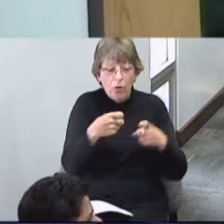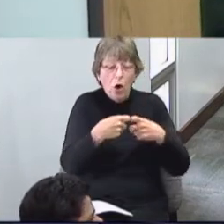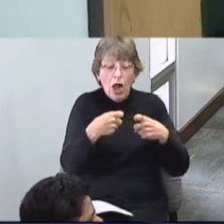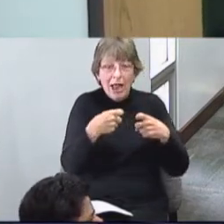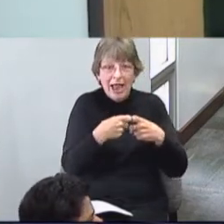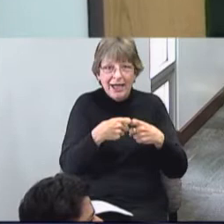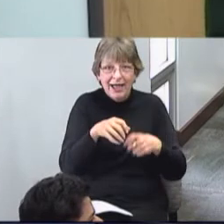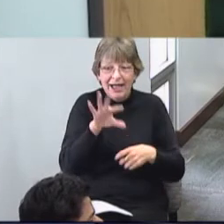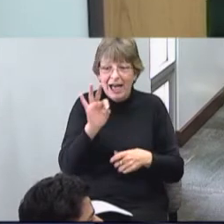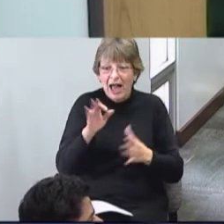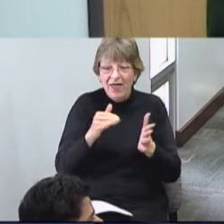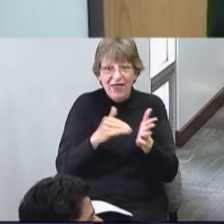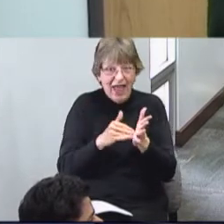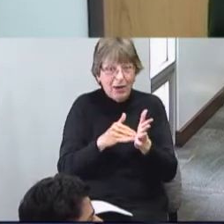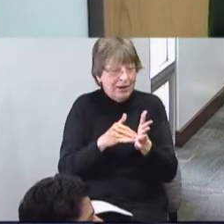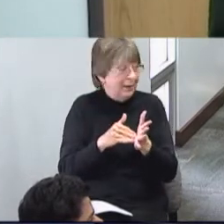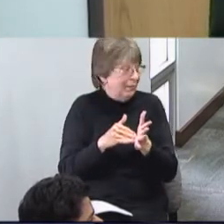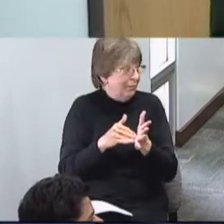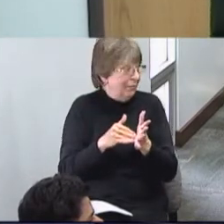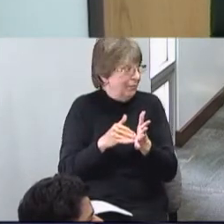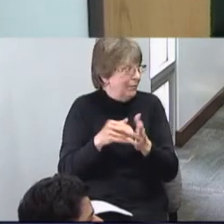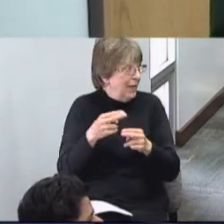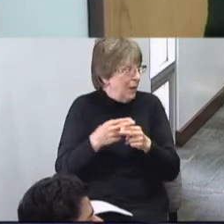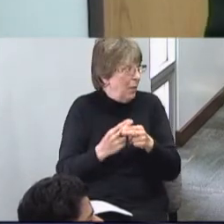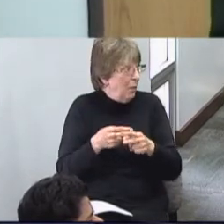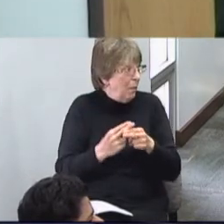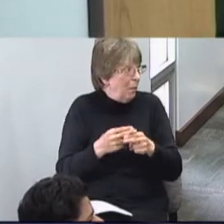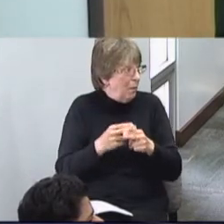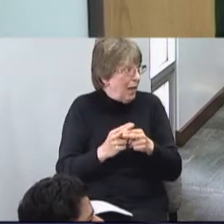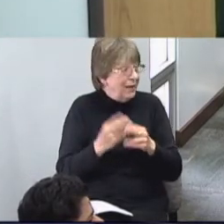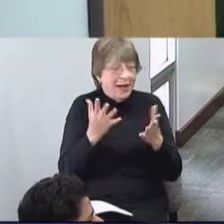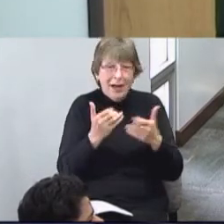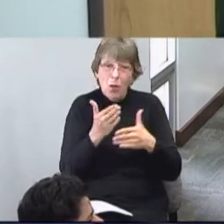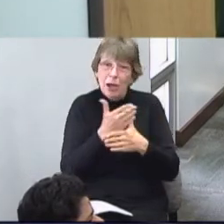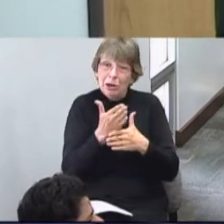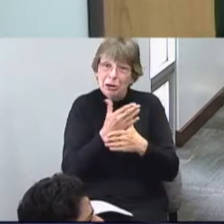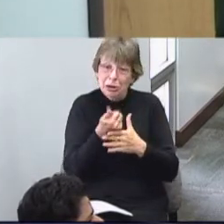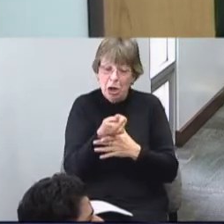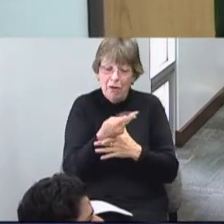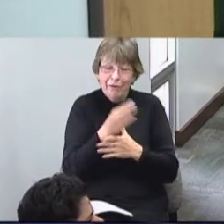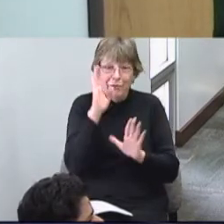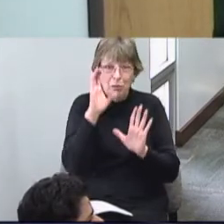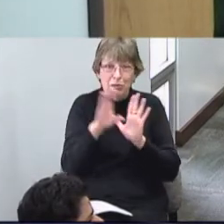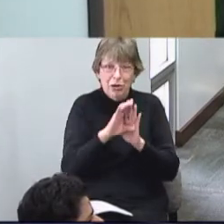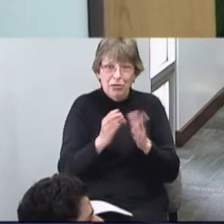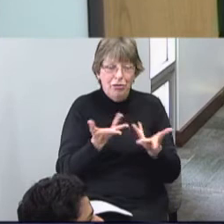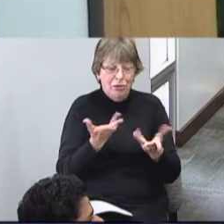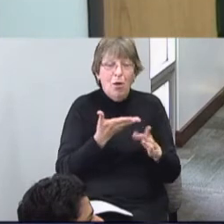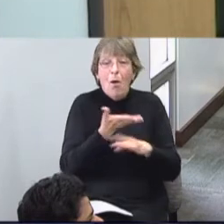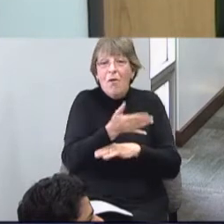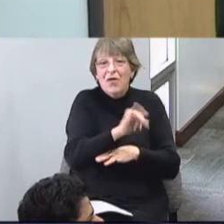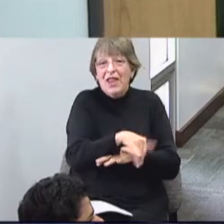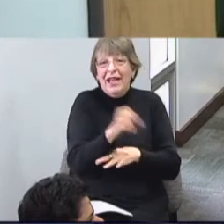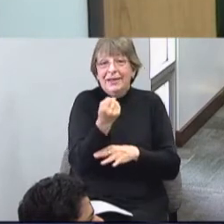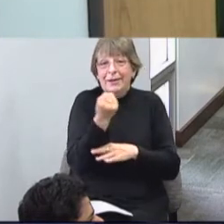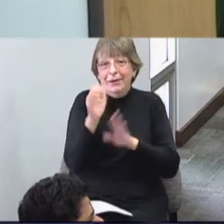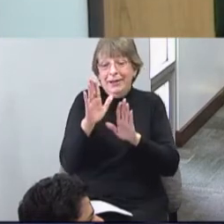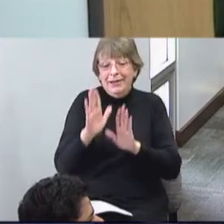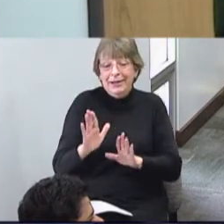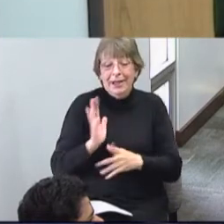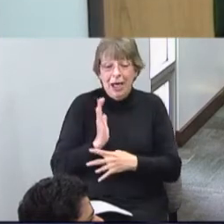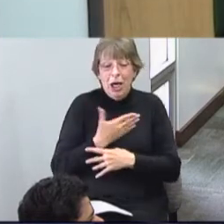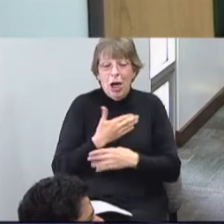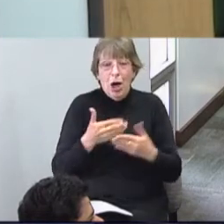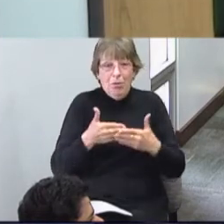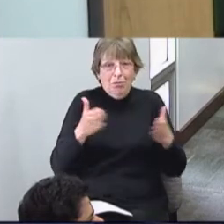over 9,000 pounds there. I just wanted to share a few pictures. Basically over the weekend, myself and 4 Public Works